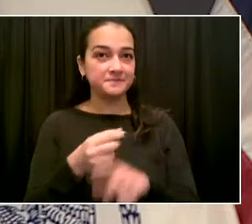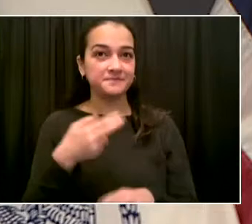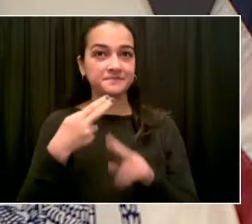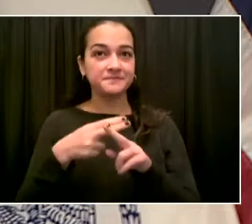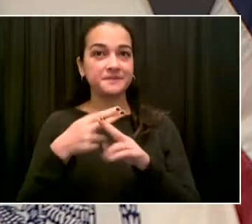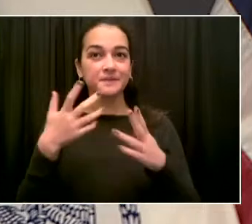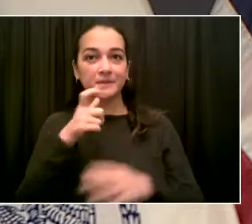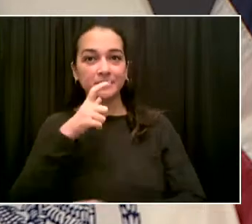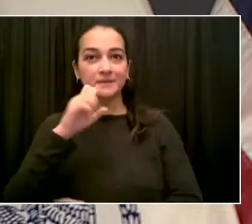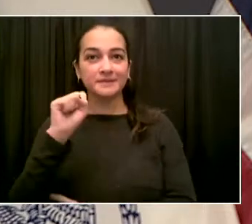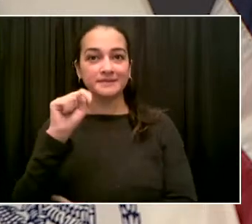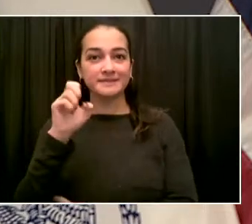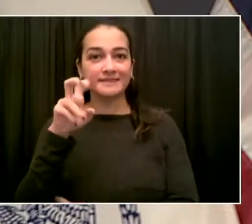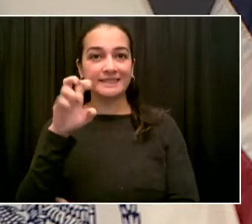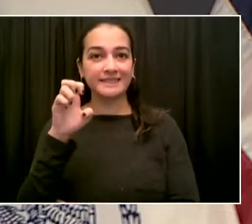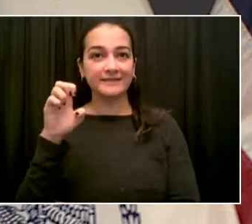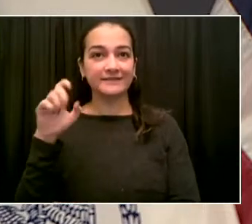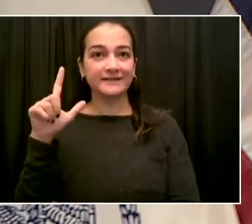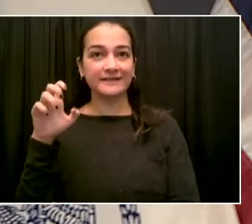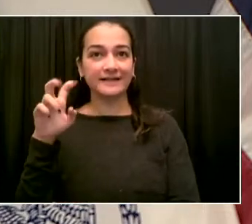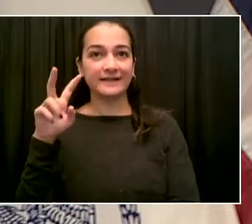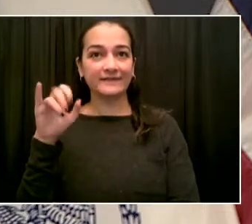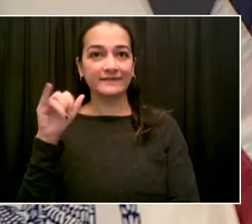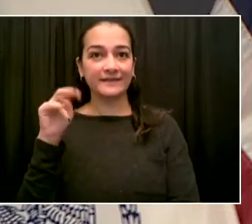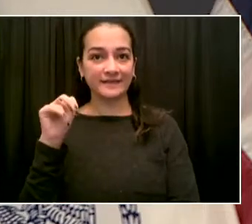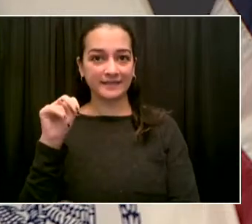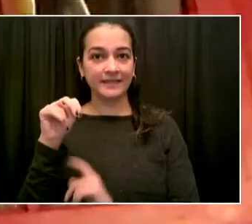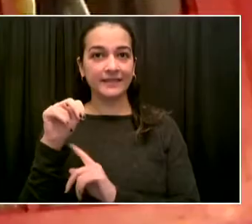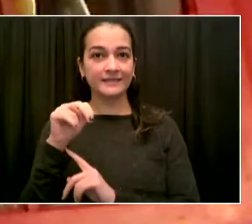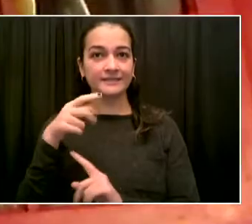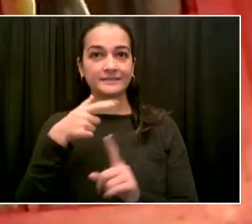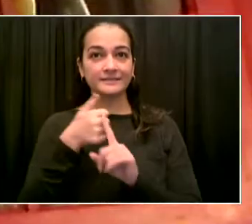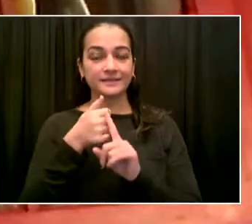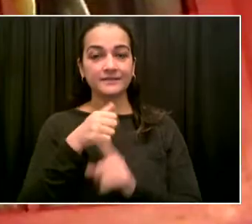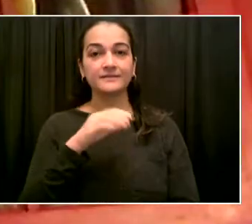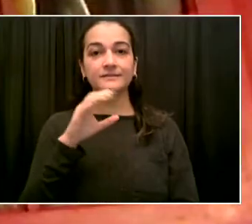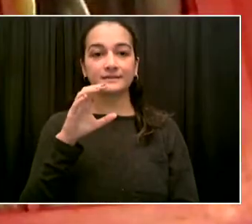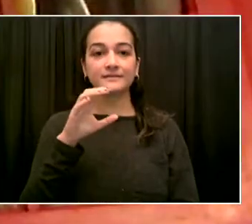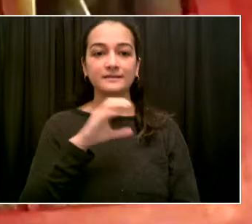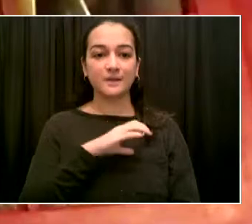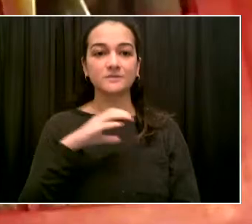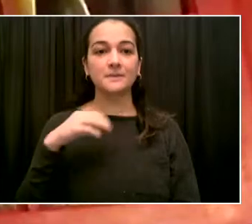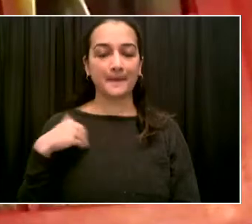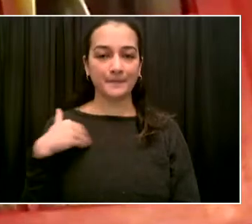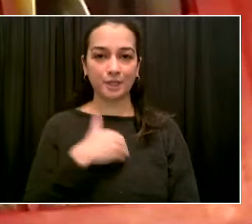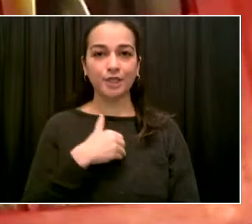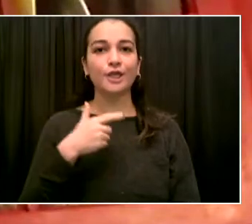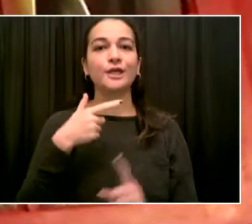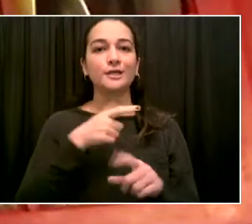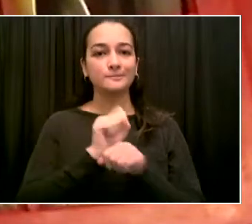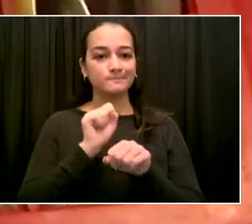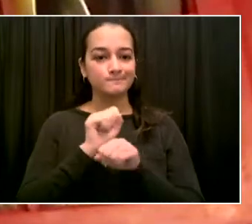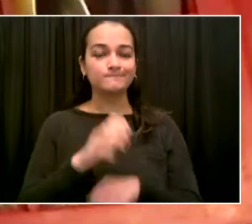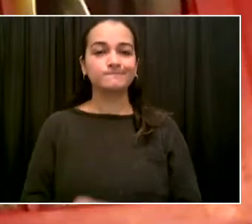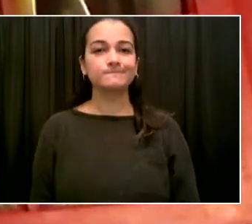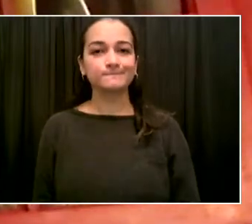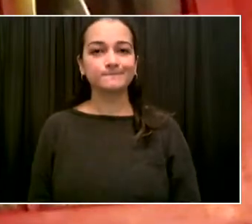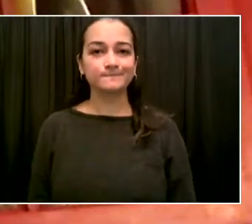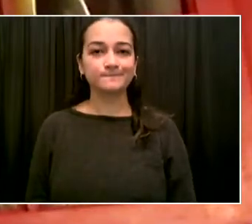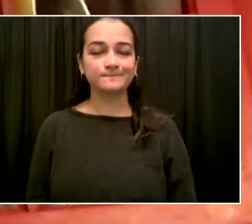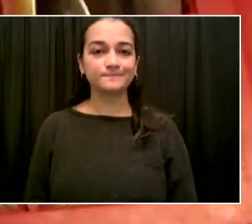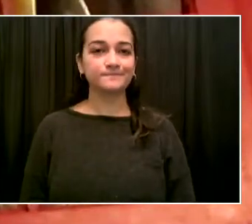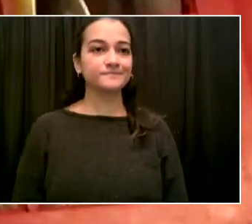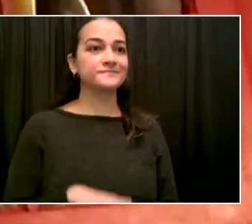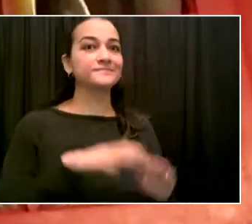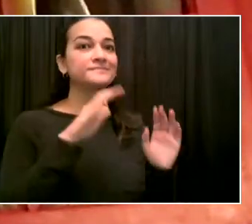Thank you so much, Mayor. It's wonderful to be here this morning, and thank you to Dr. Beers for those wonderful words,